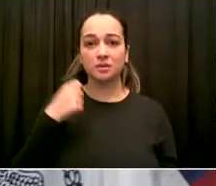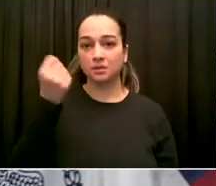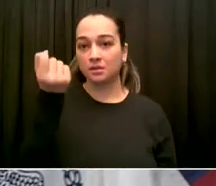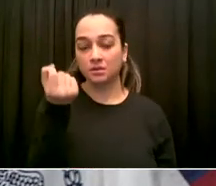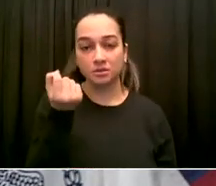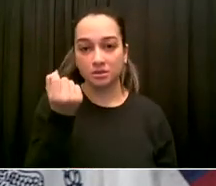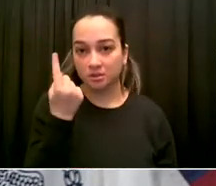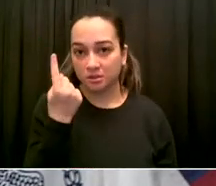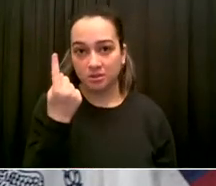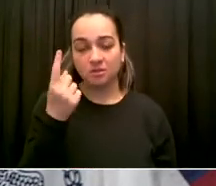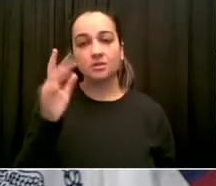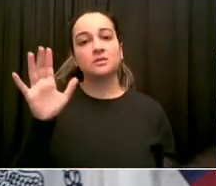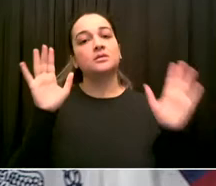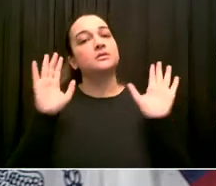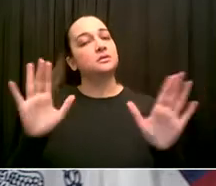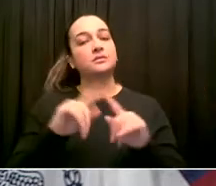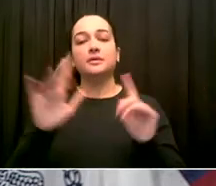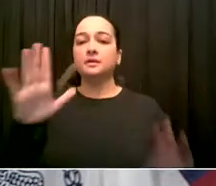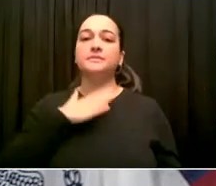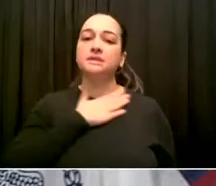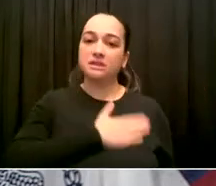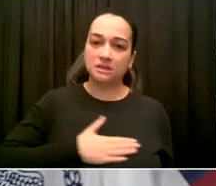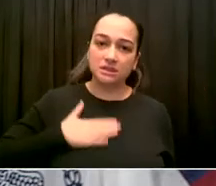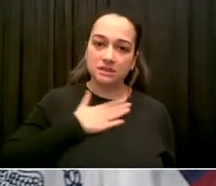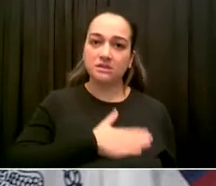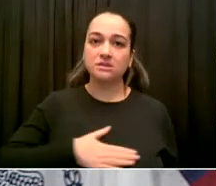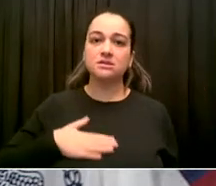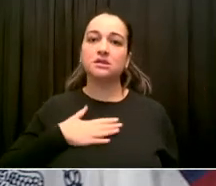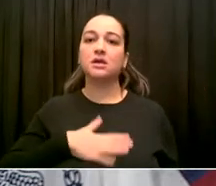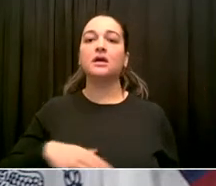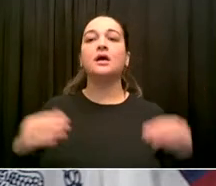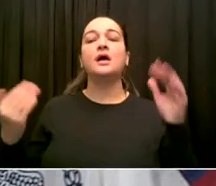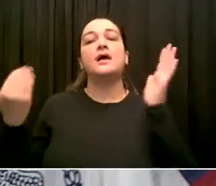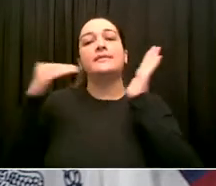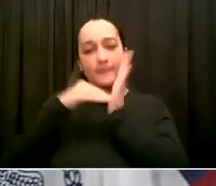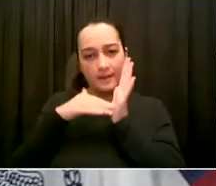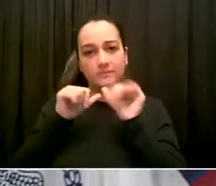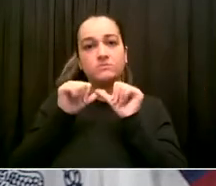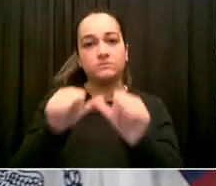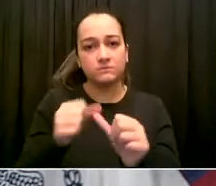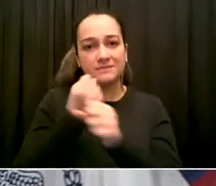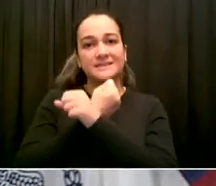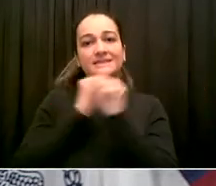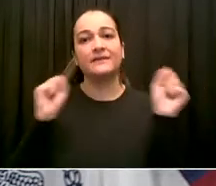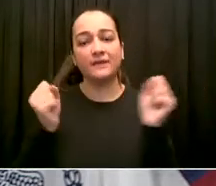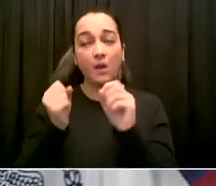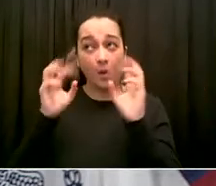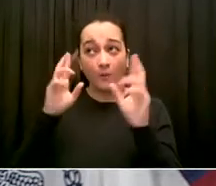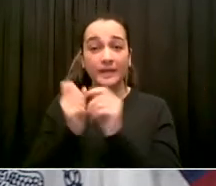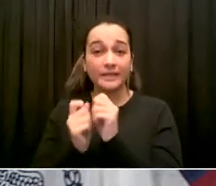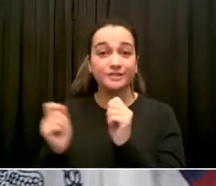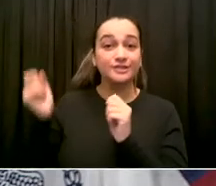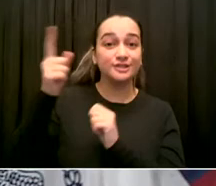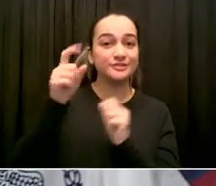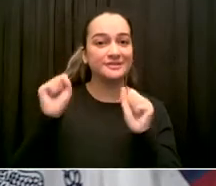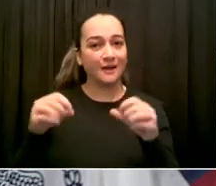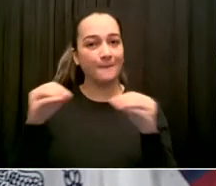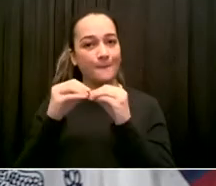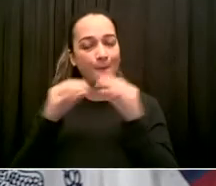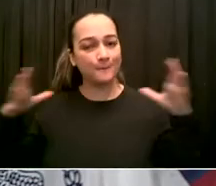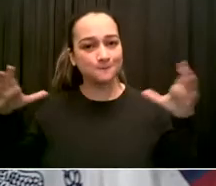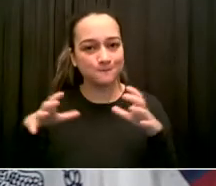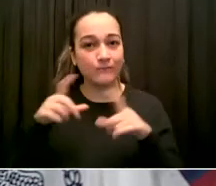during 2021. And then in 2022, all of our gatherings can go back to what they were. And I can't wait for that. I know you all feel the same